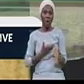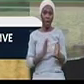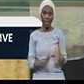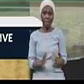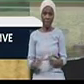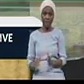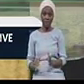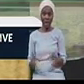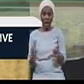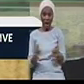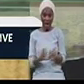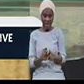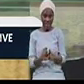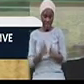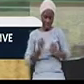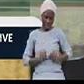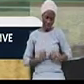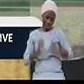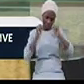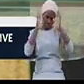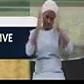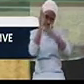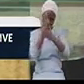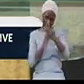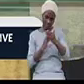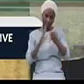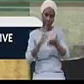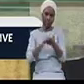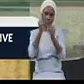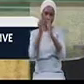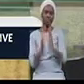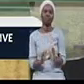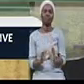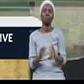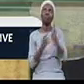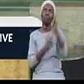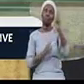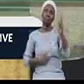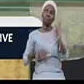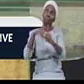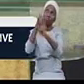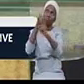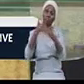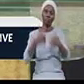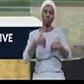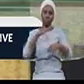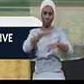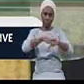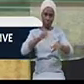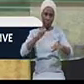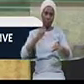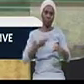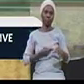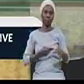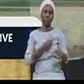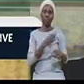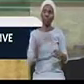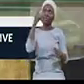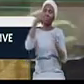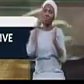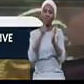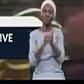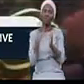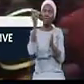as submissive believers. The Lord himself has called us. And he's saying, he's giving us